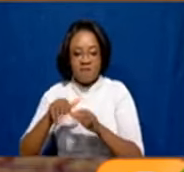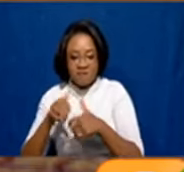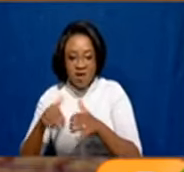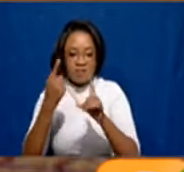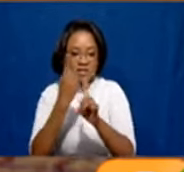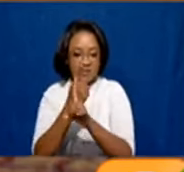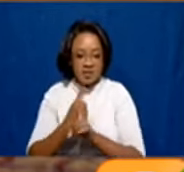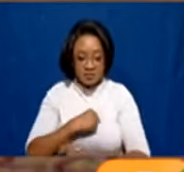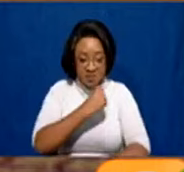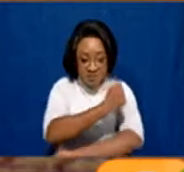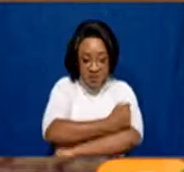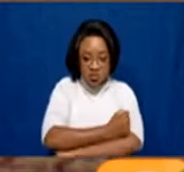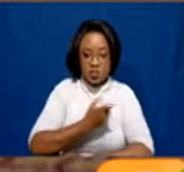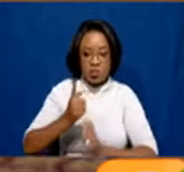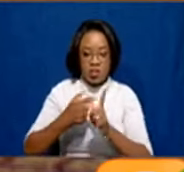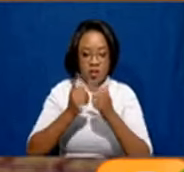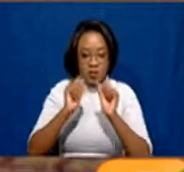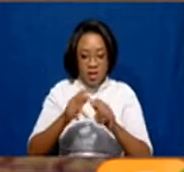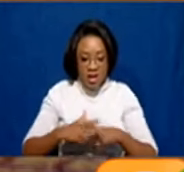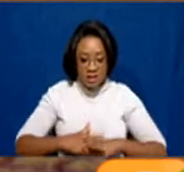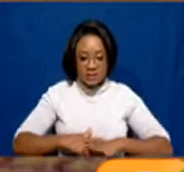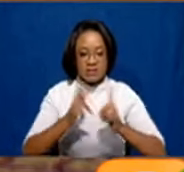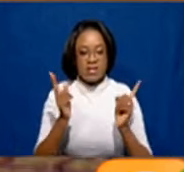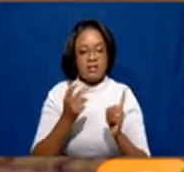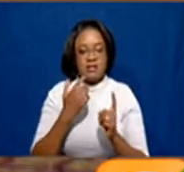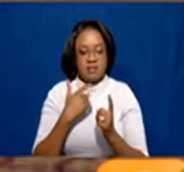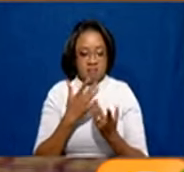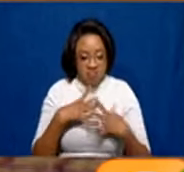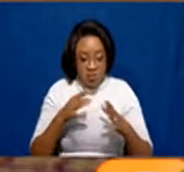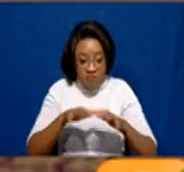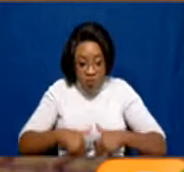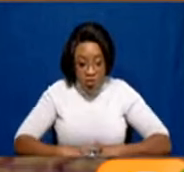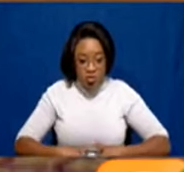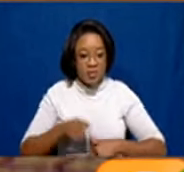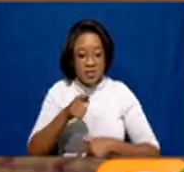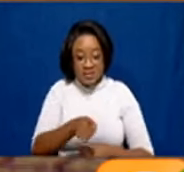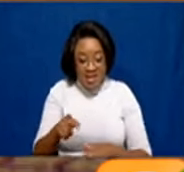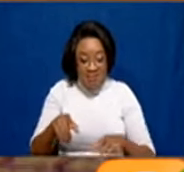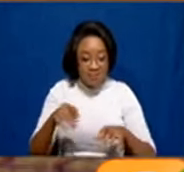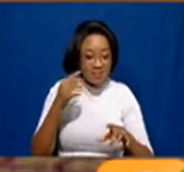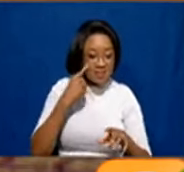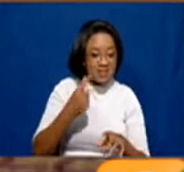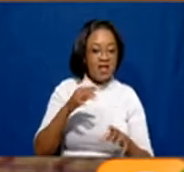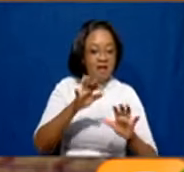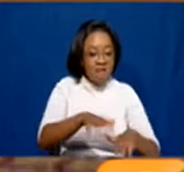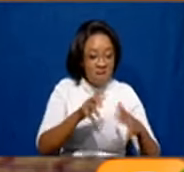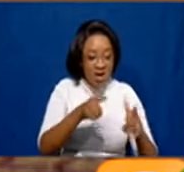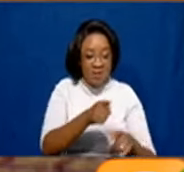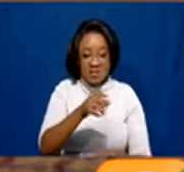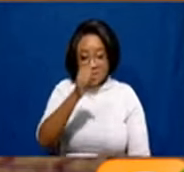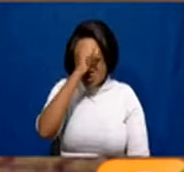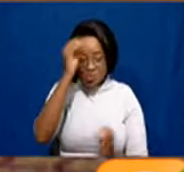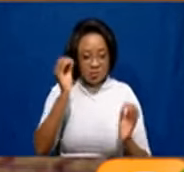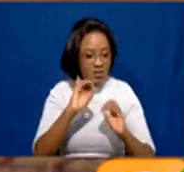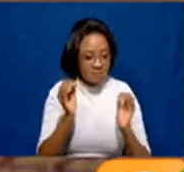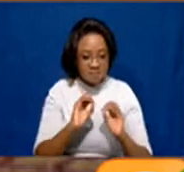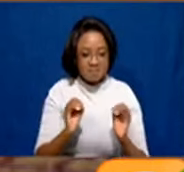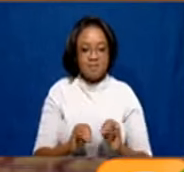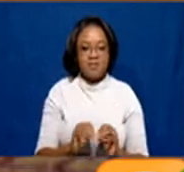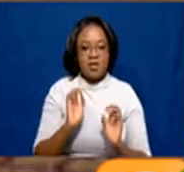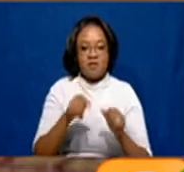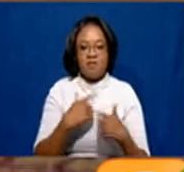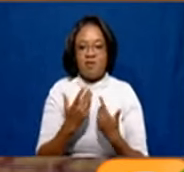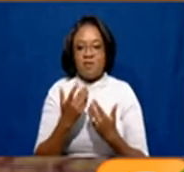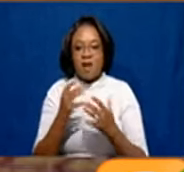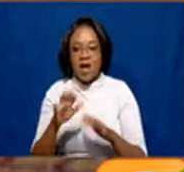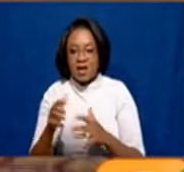different schools so that we can start having the mindset from a young age that ukulima sio ushamba. We can get into the agriculture space, not just from